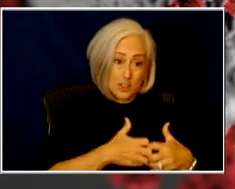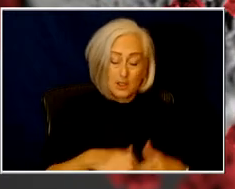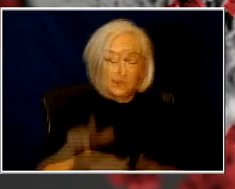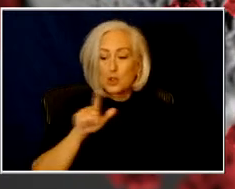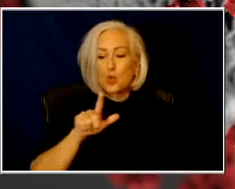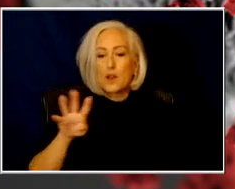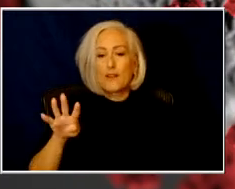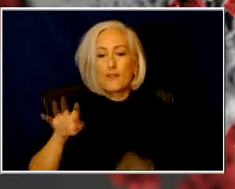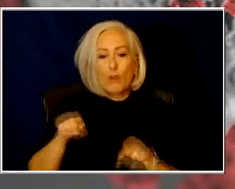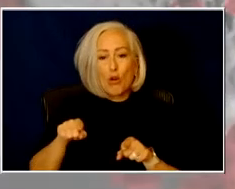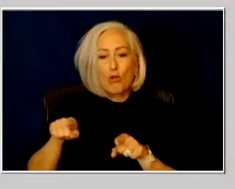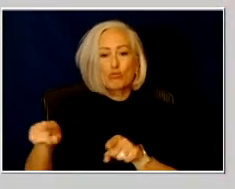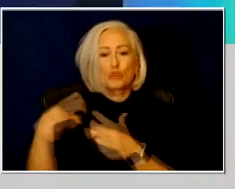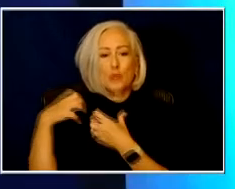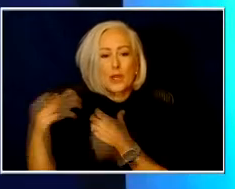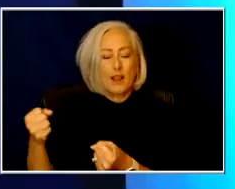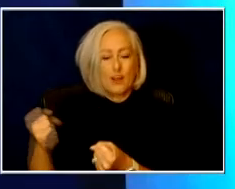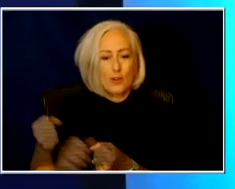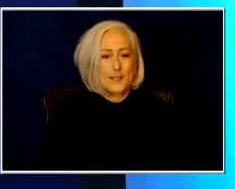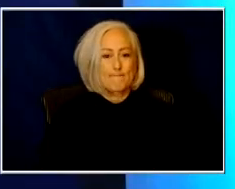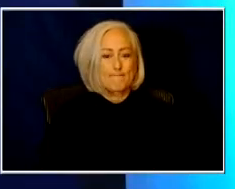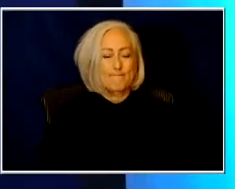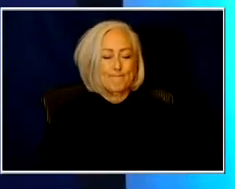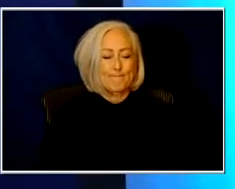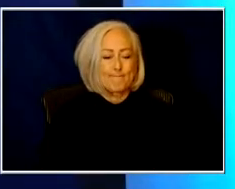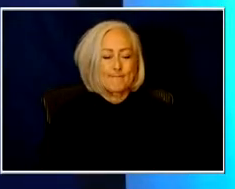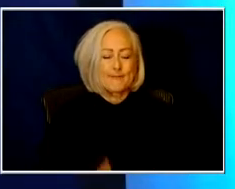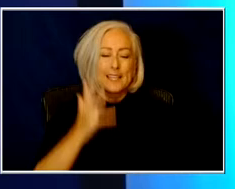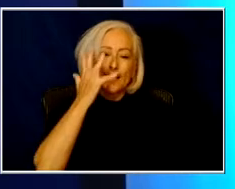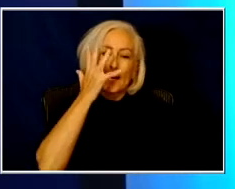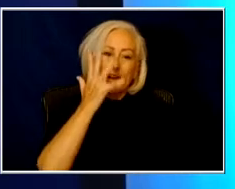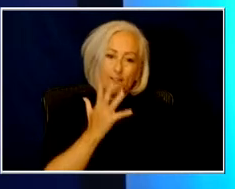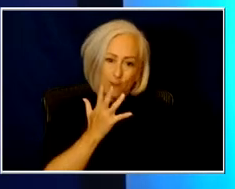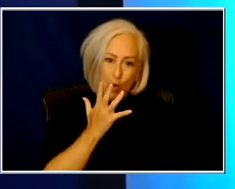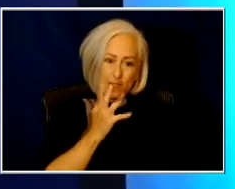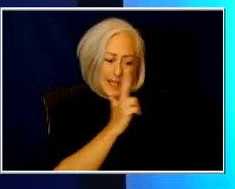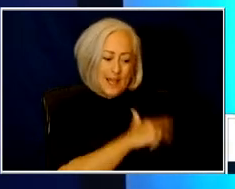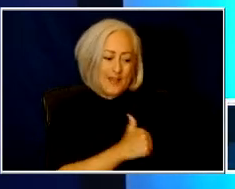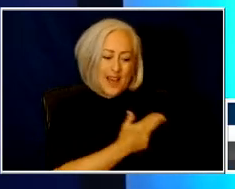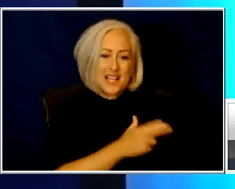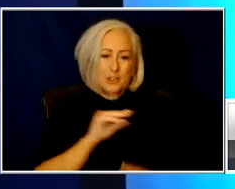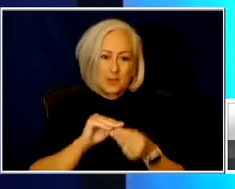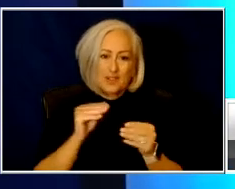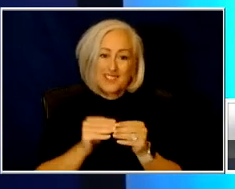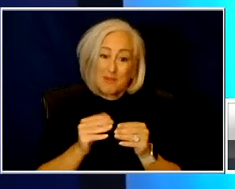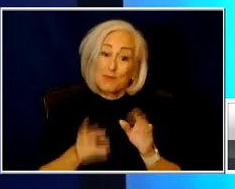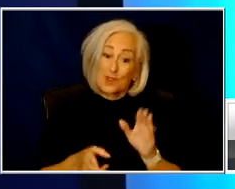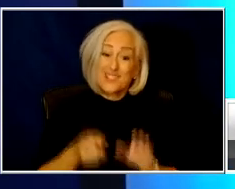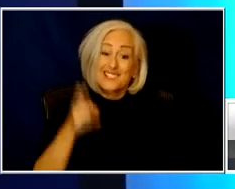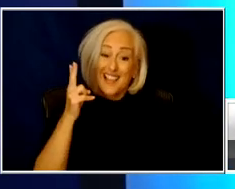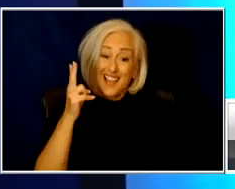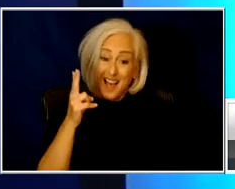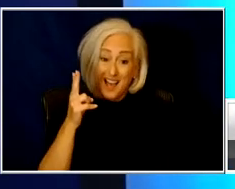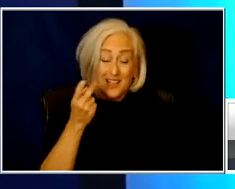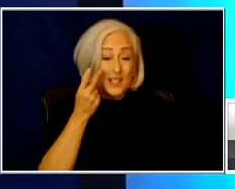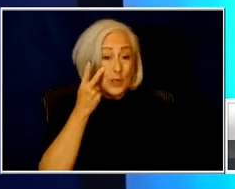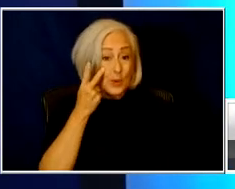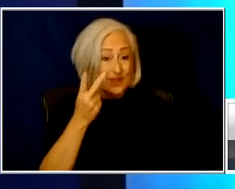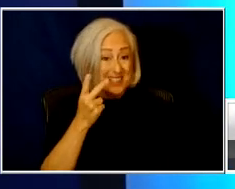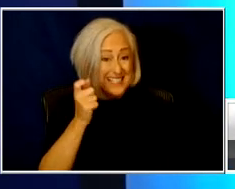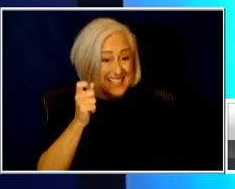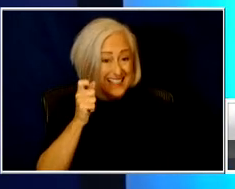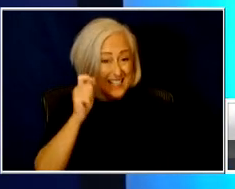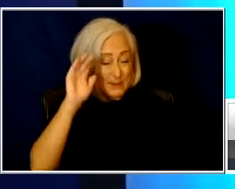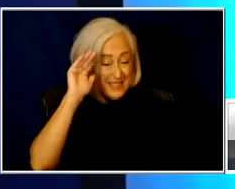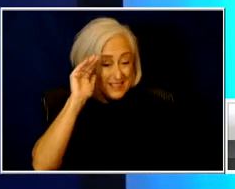to say that unfortunately our Hospital numbers have still been fairly High we've seen a decrease right now into that mid 20s but they were